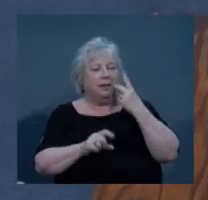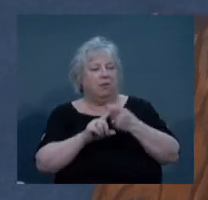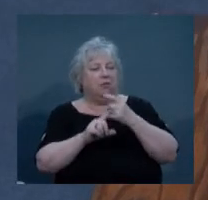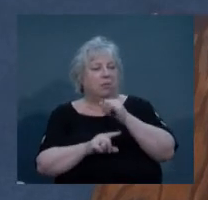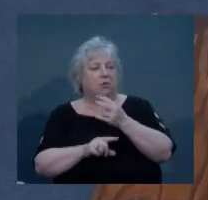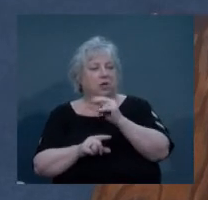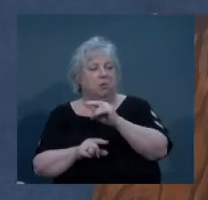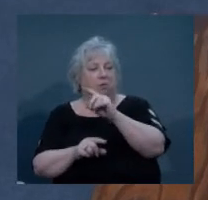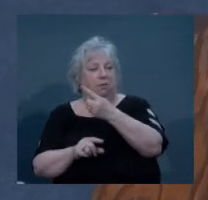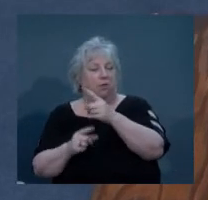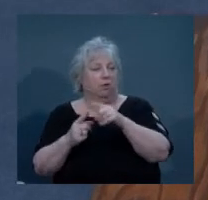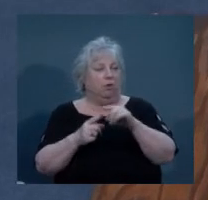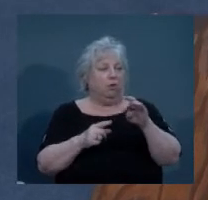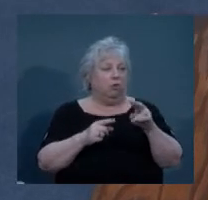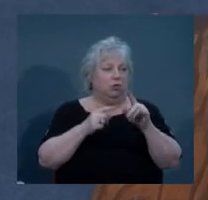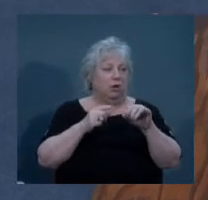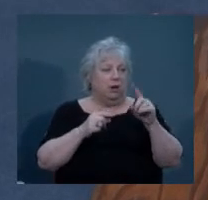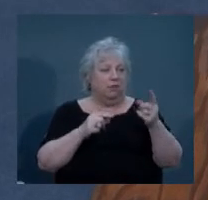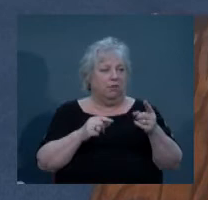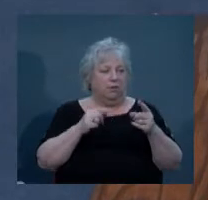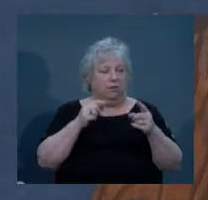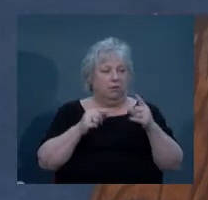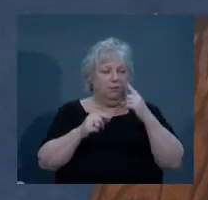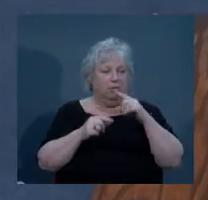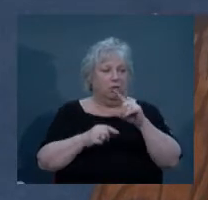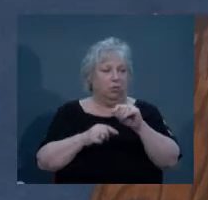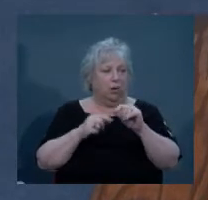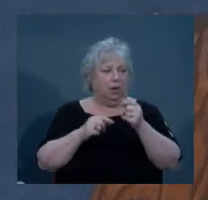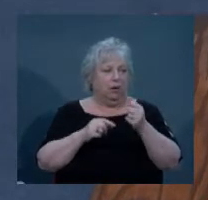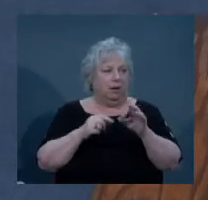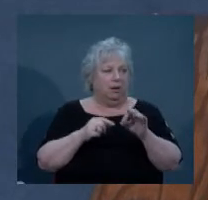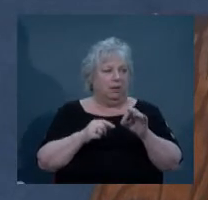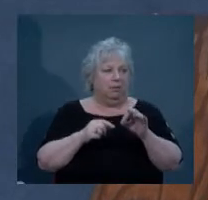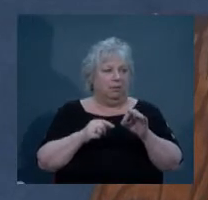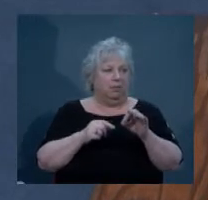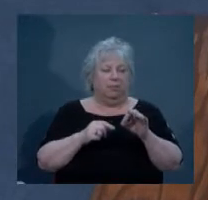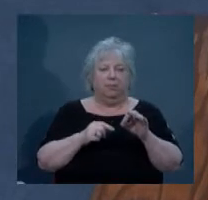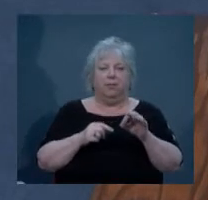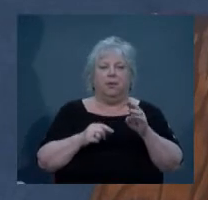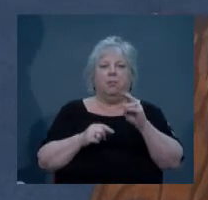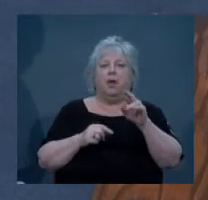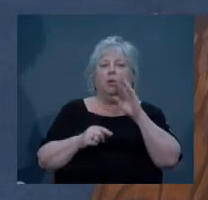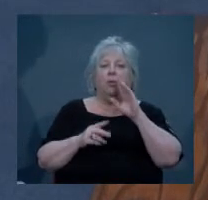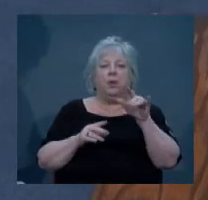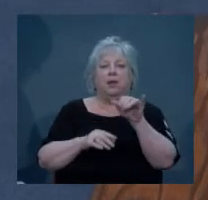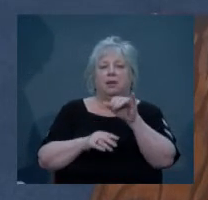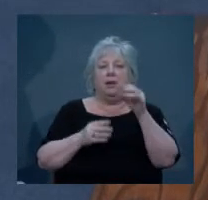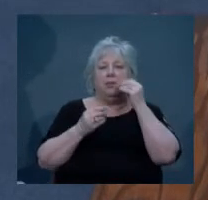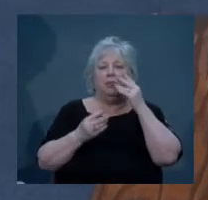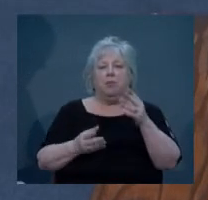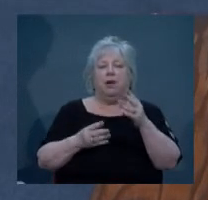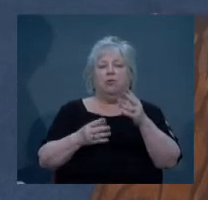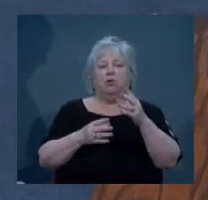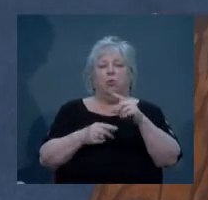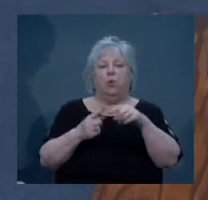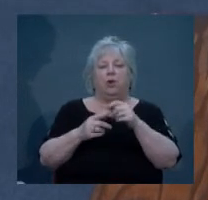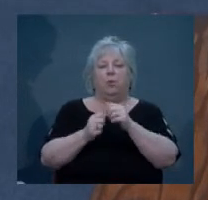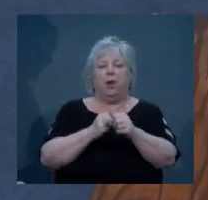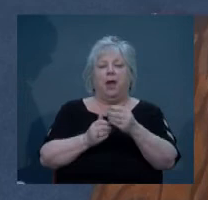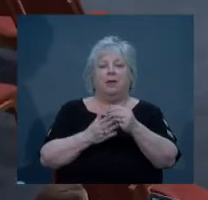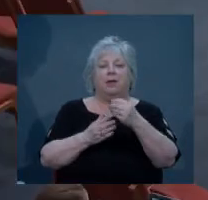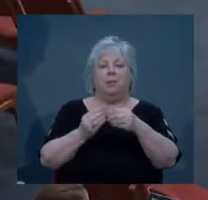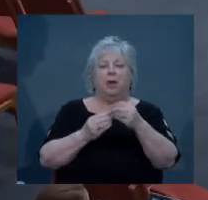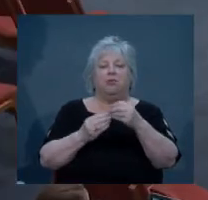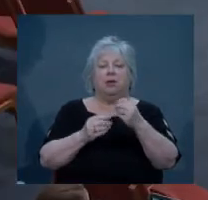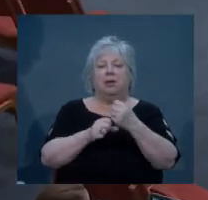January the 1st till July the 1st of 2019. It'll be the same information you received when you passed the budget last